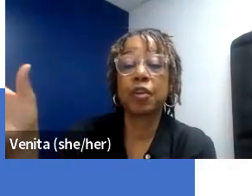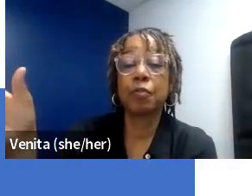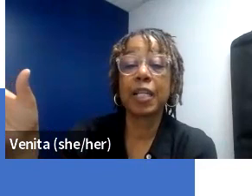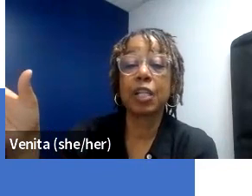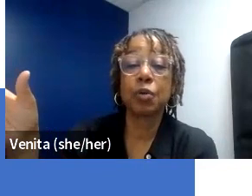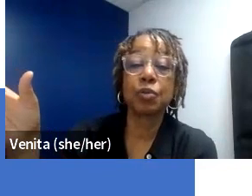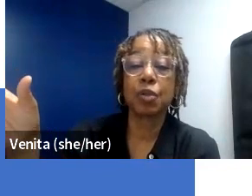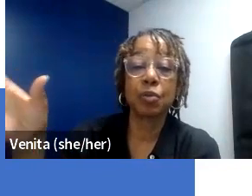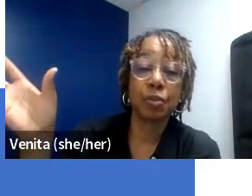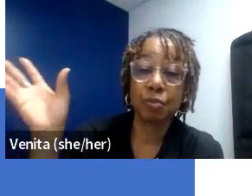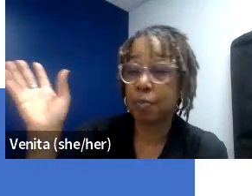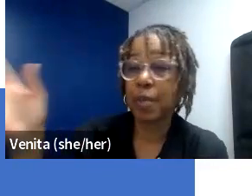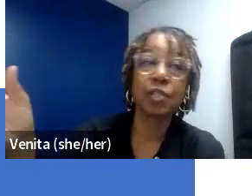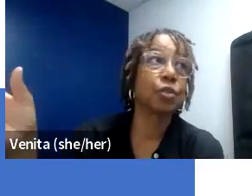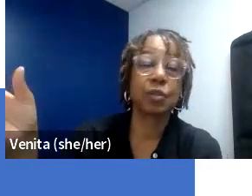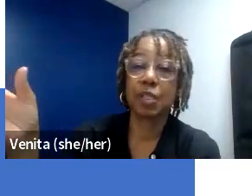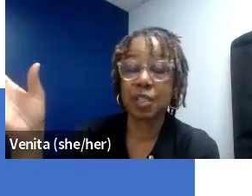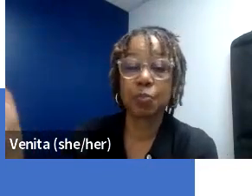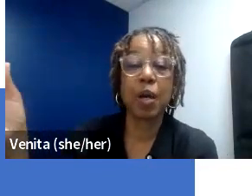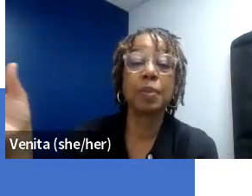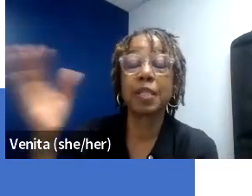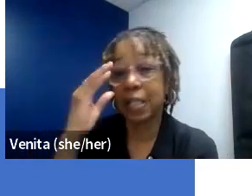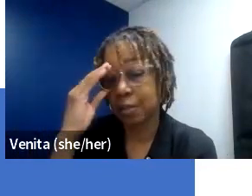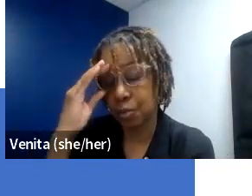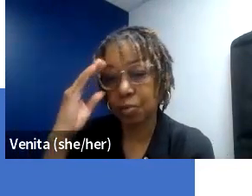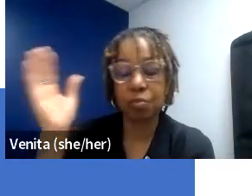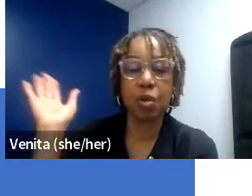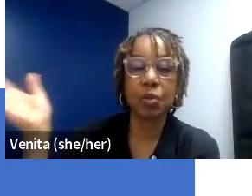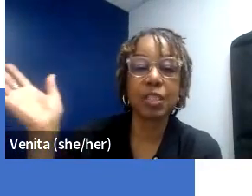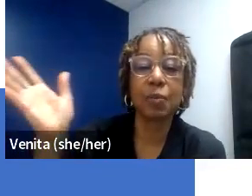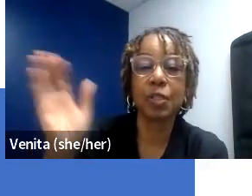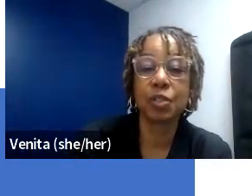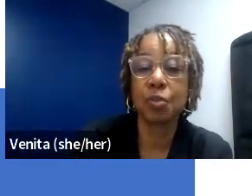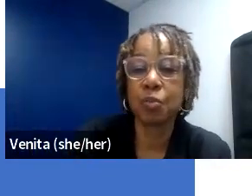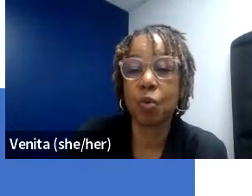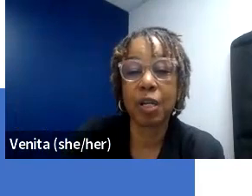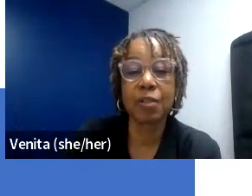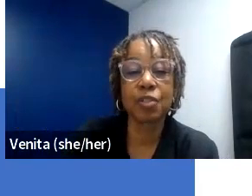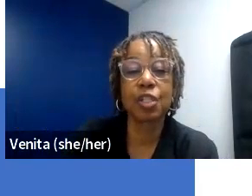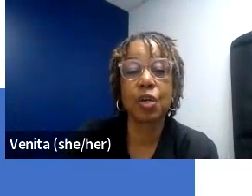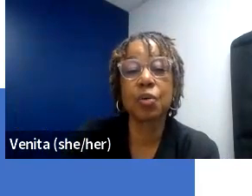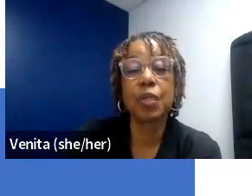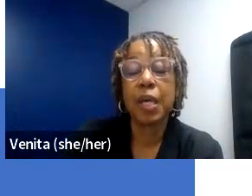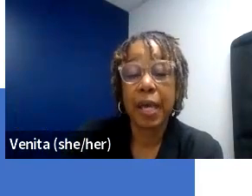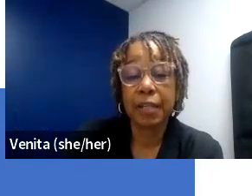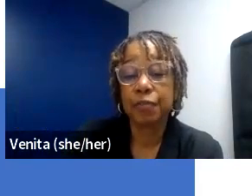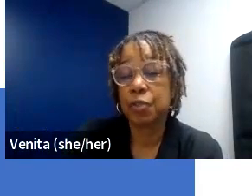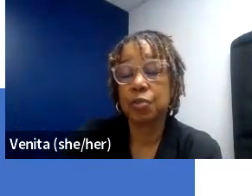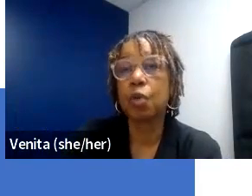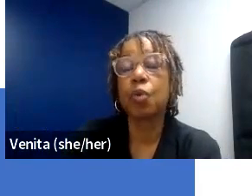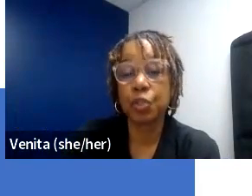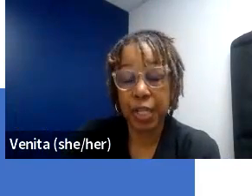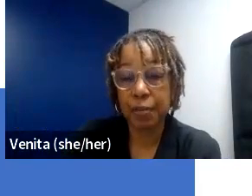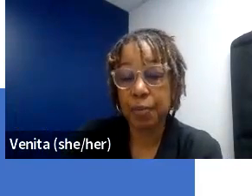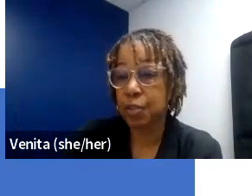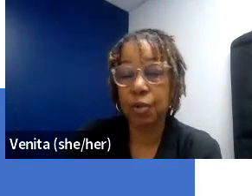just so everybody knows, so you make sure this is public, that you only say what you want others to know. And if you